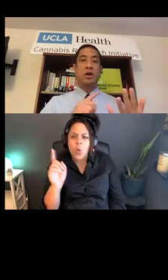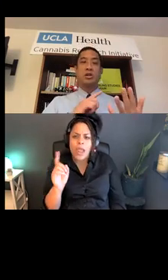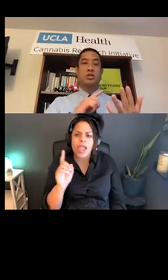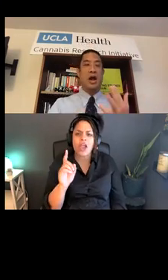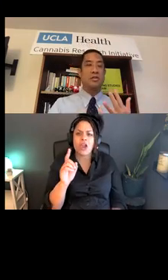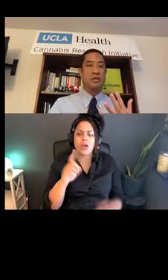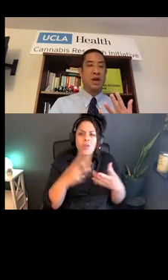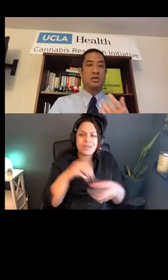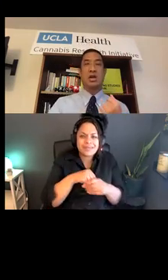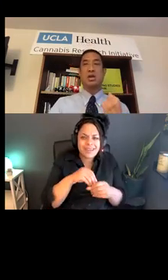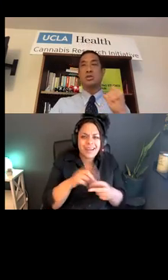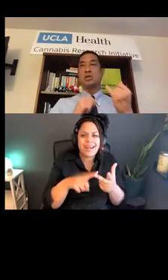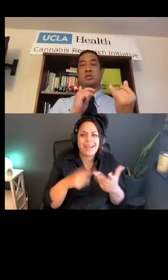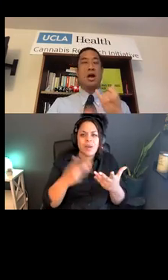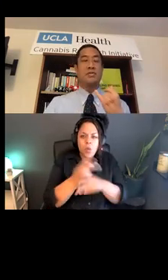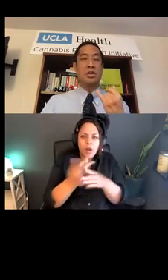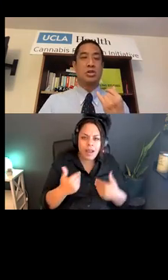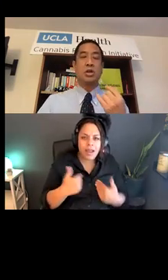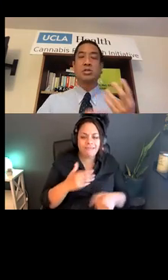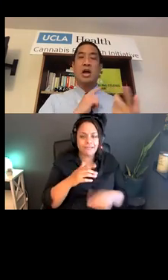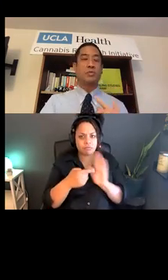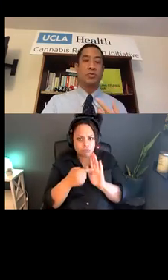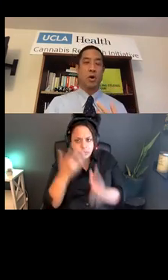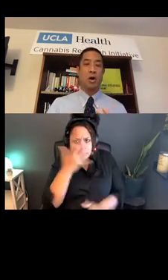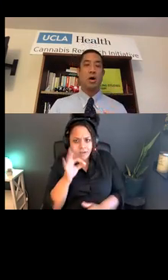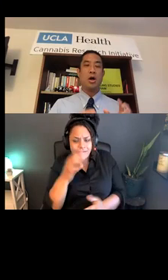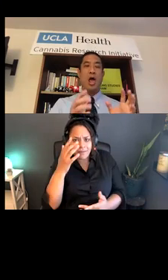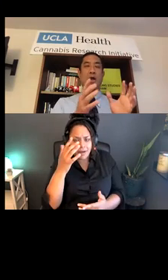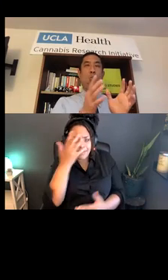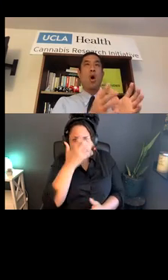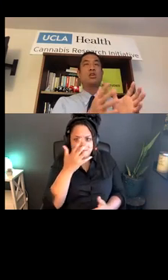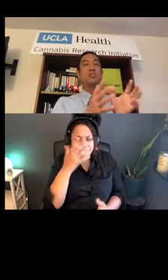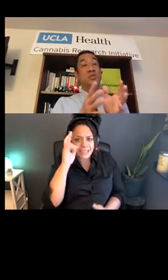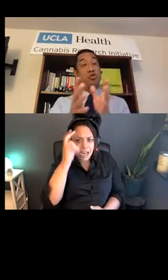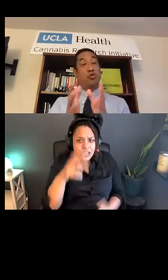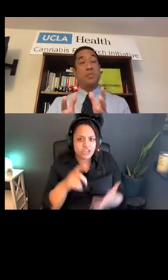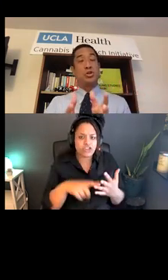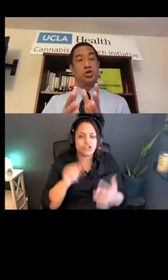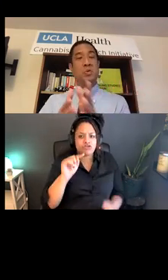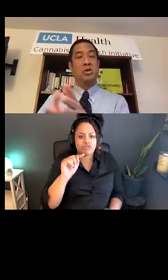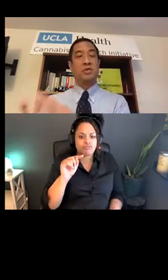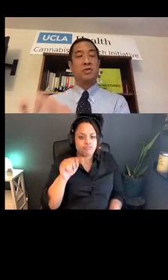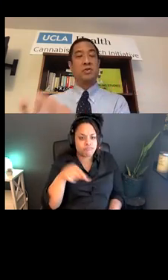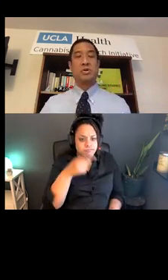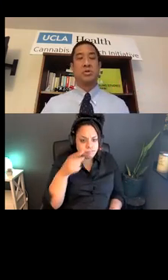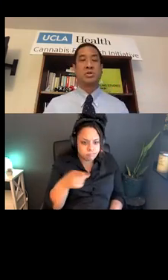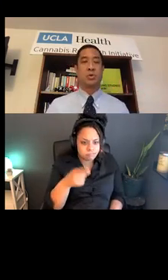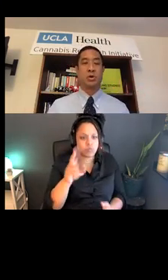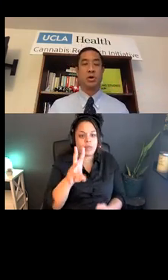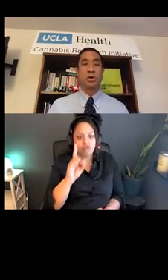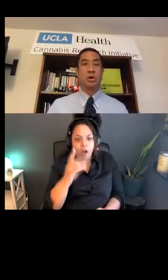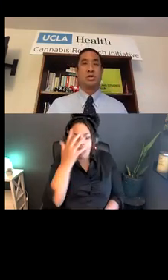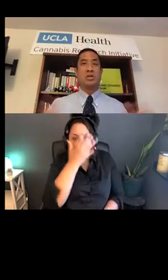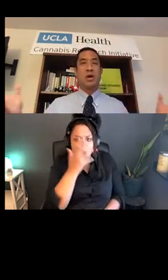there, signs of intoxication, signs of addiction, signs of withdrawal, and what specific treatments should be used for cannabis use